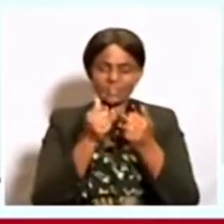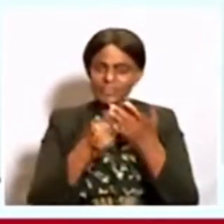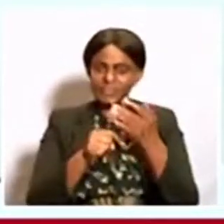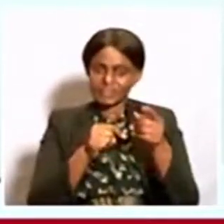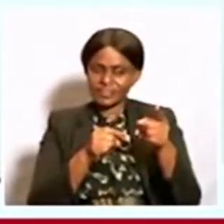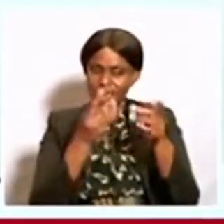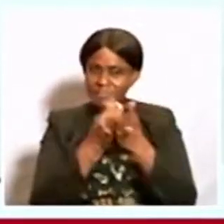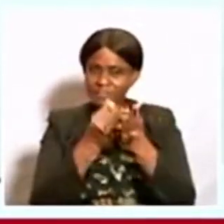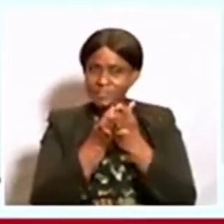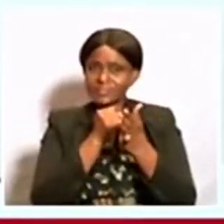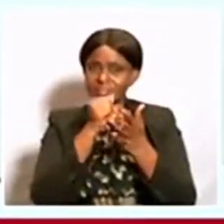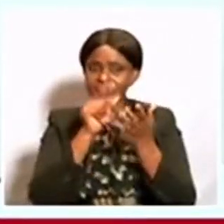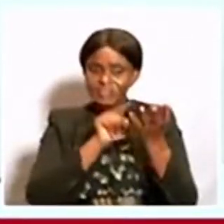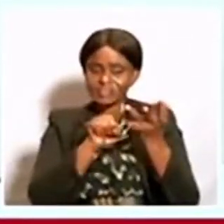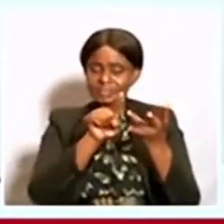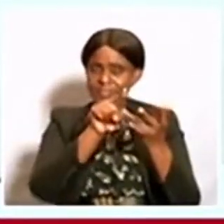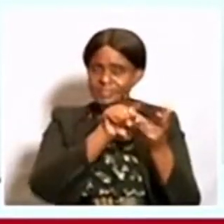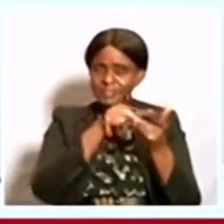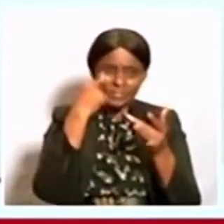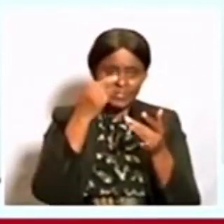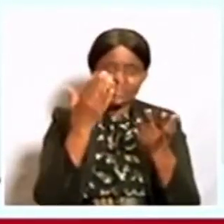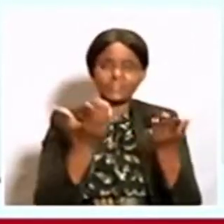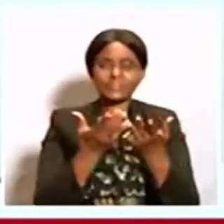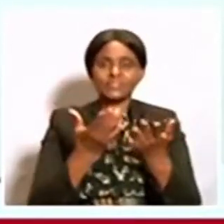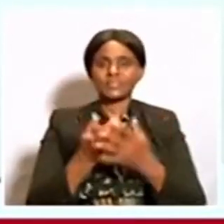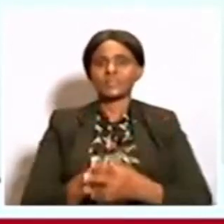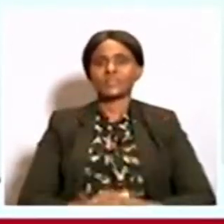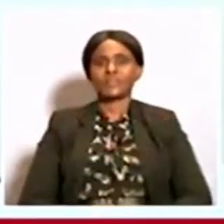that money is not accounted for.